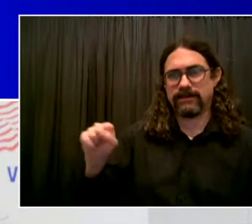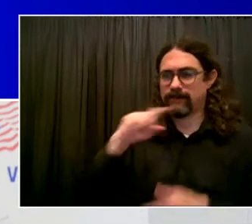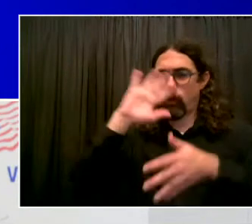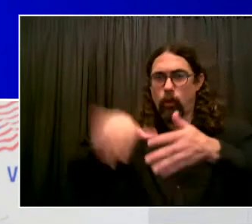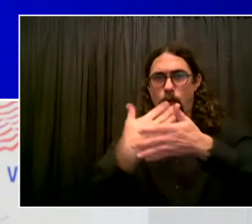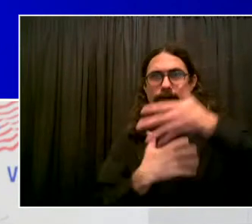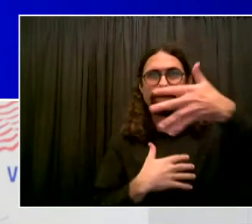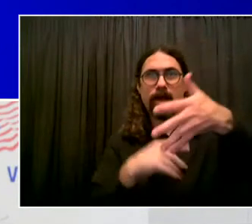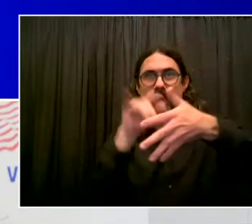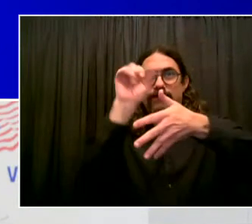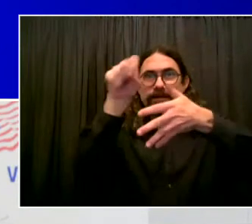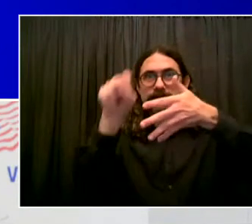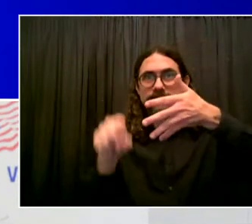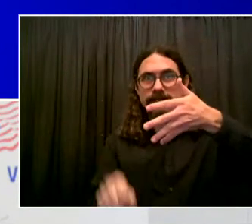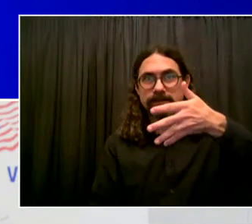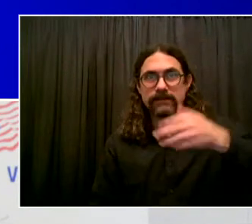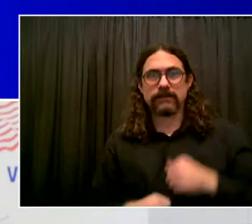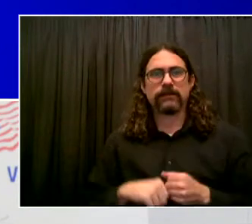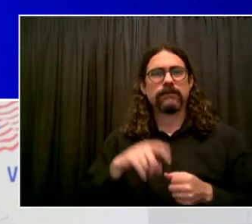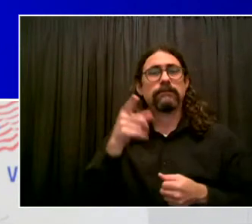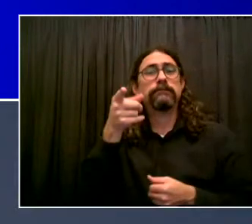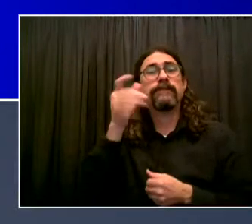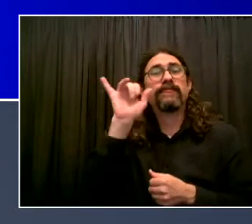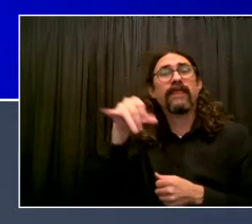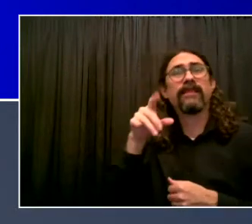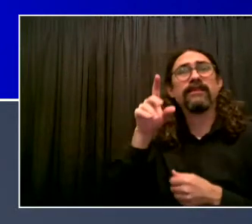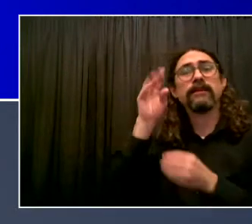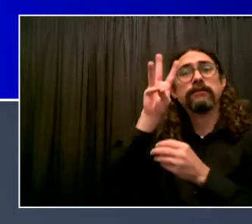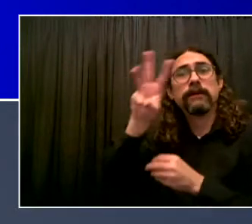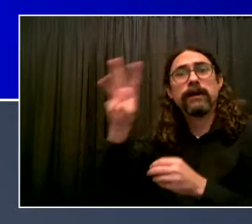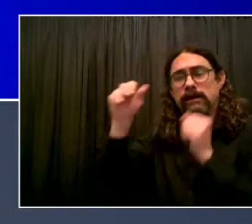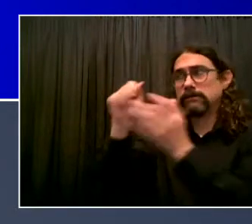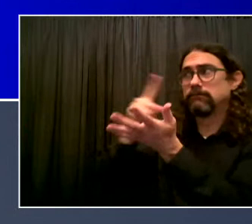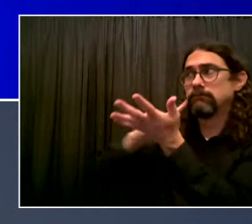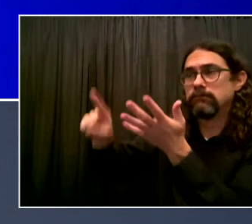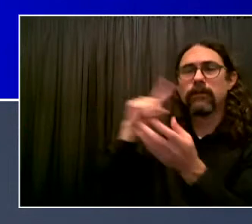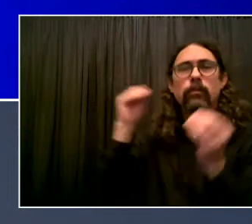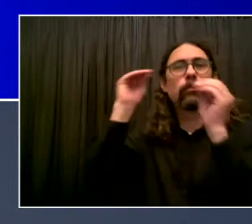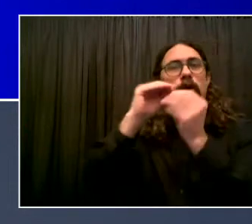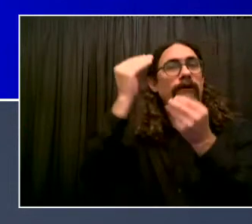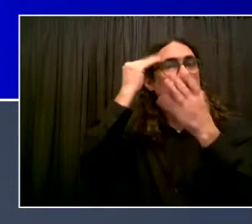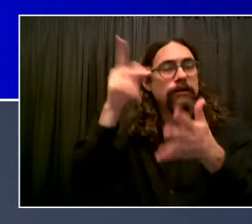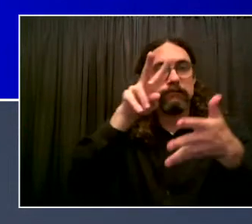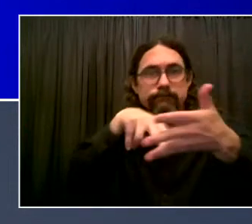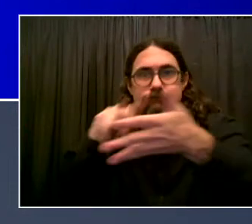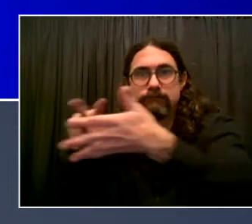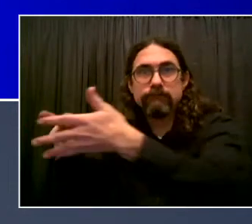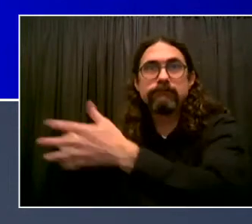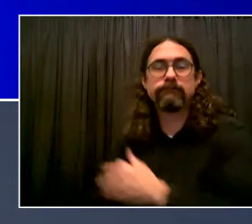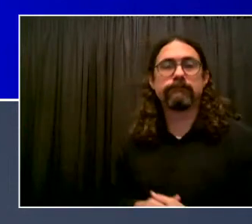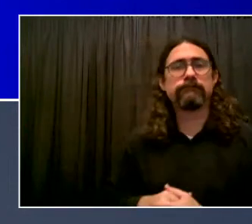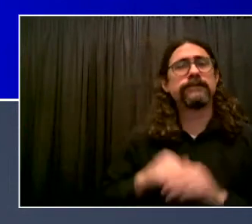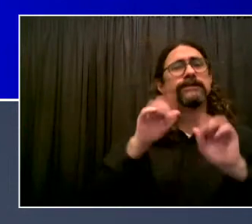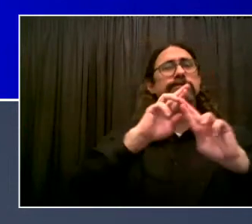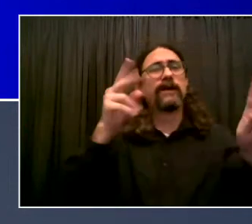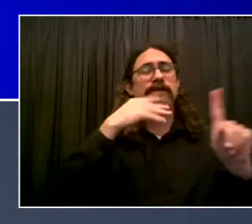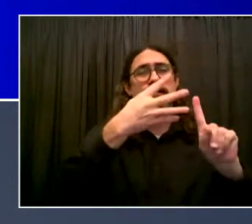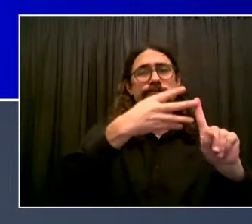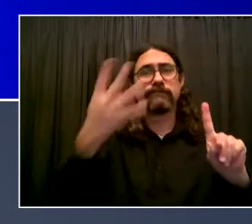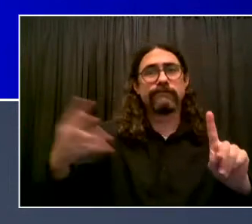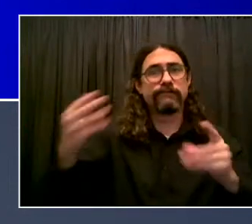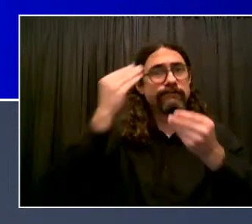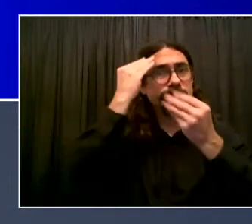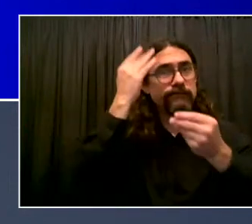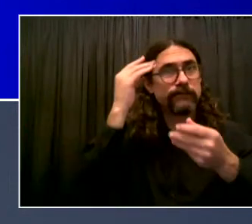Okay, let's go to indicators as we do every day. And with the good news, number 1, doses administered to date. We hit the 12 million mark and we kept